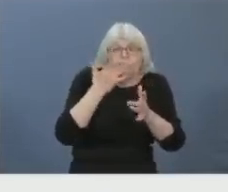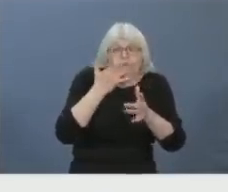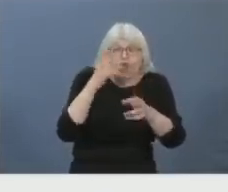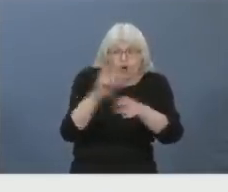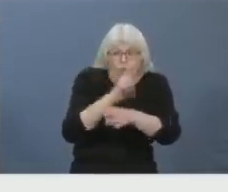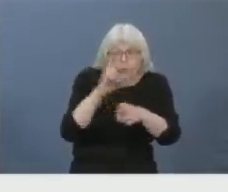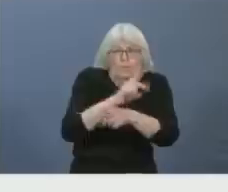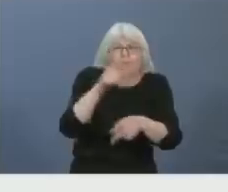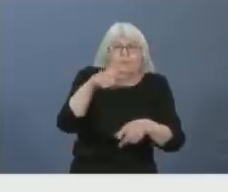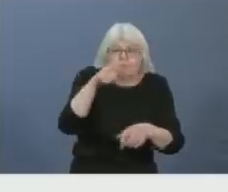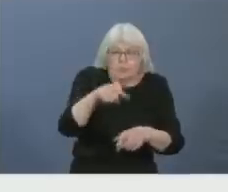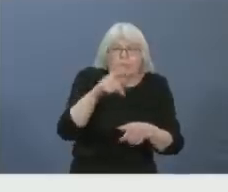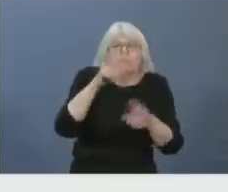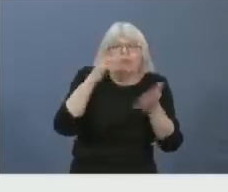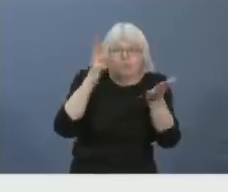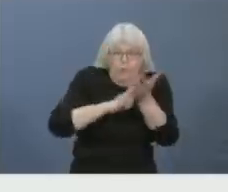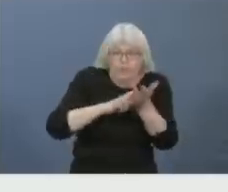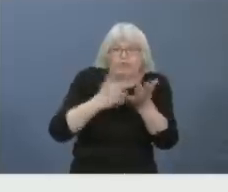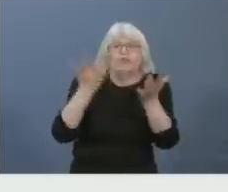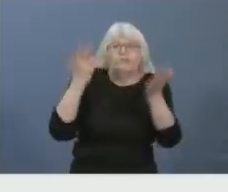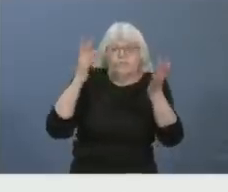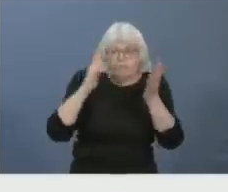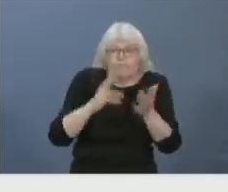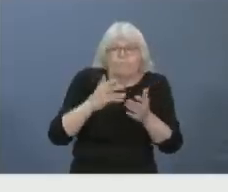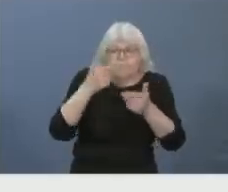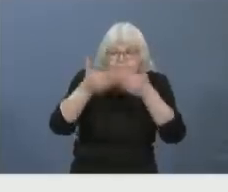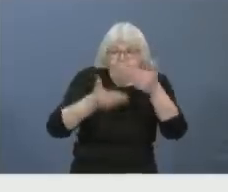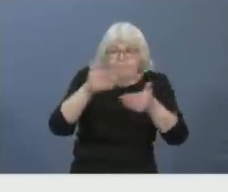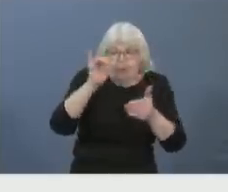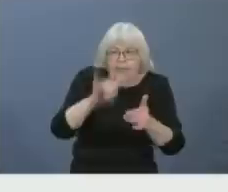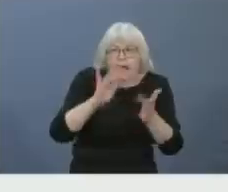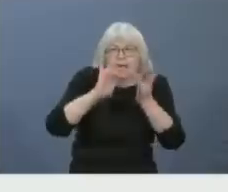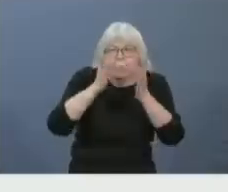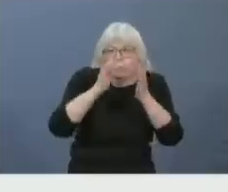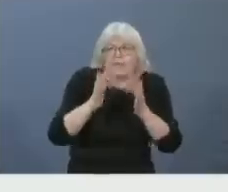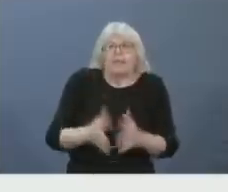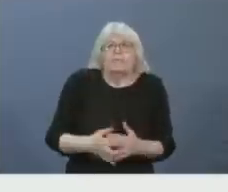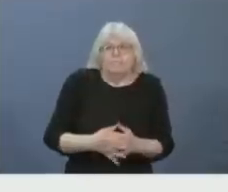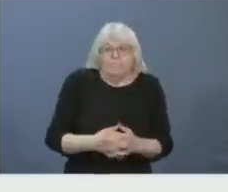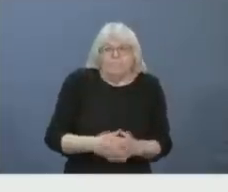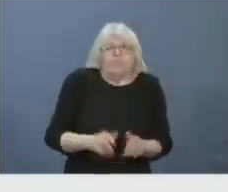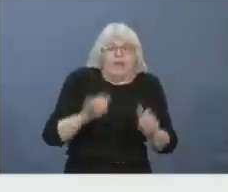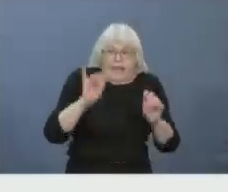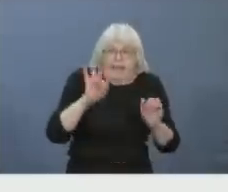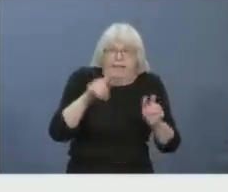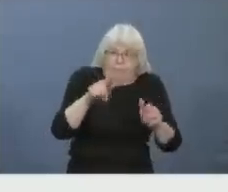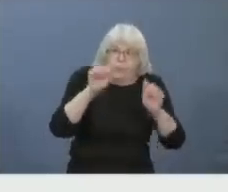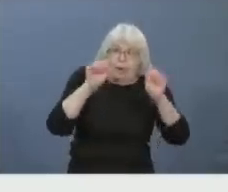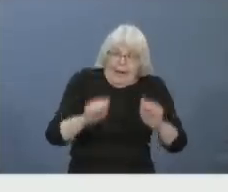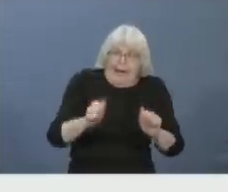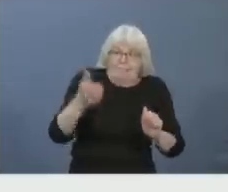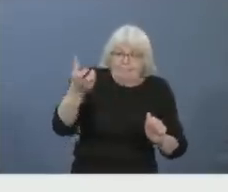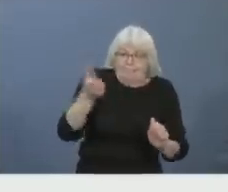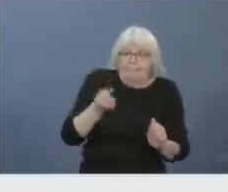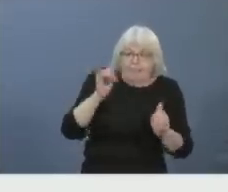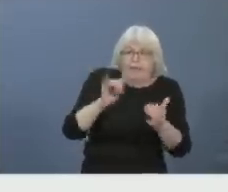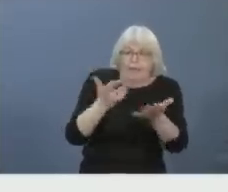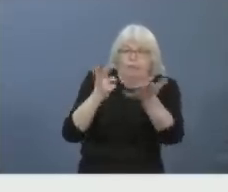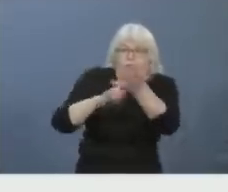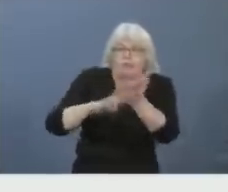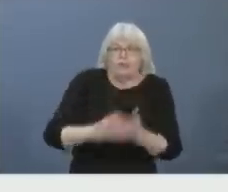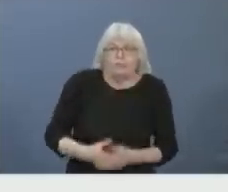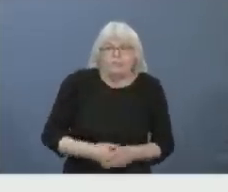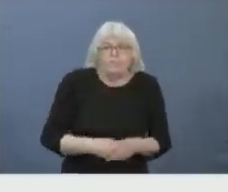with you with regards to your registration and determine your eligibility for that. We're also working at a number of reception centers throughout the areas